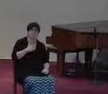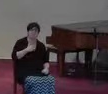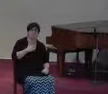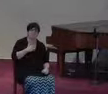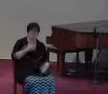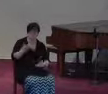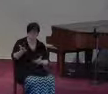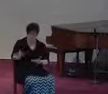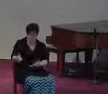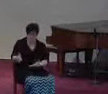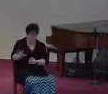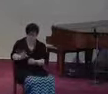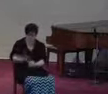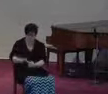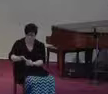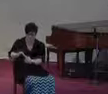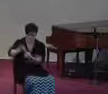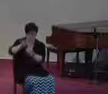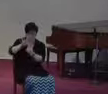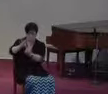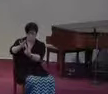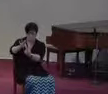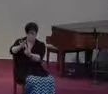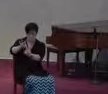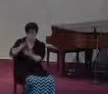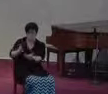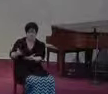This is the one who will live.